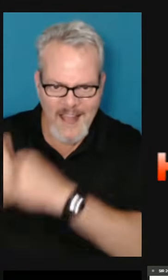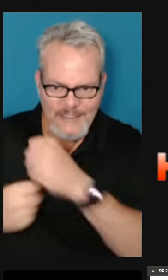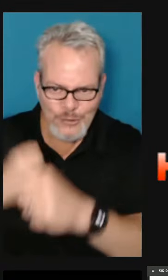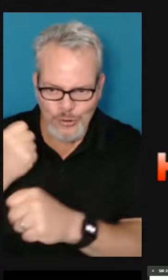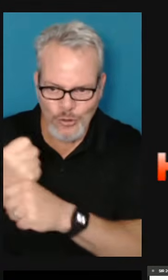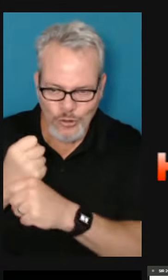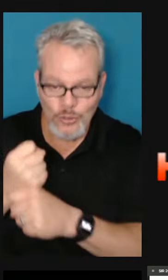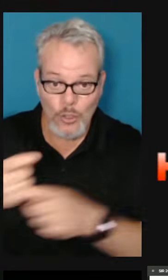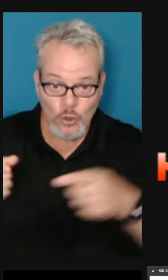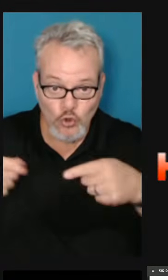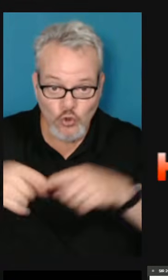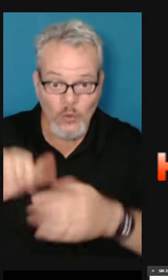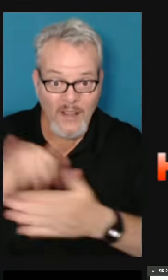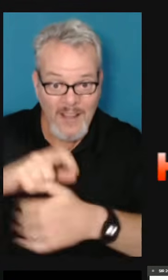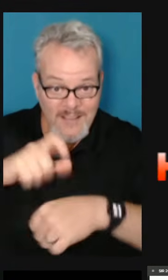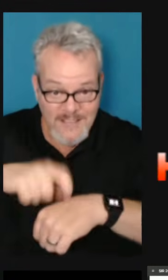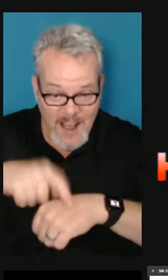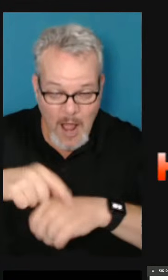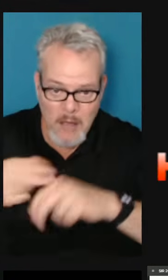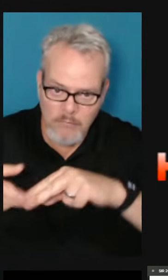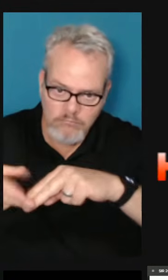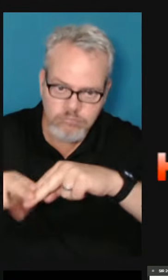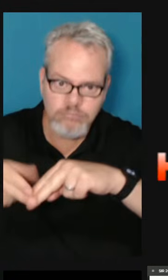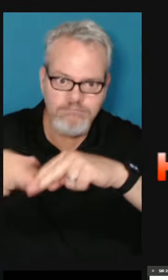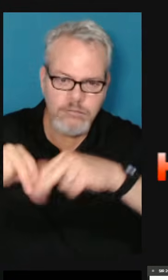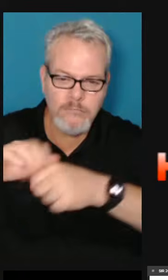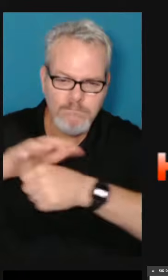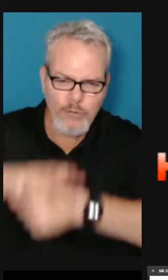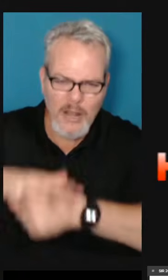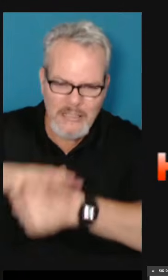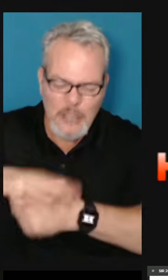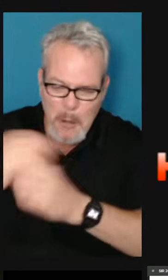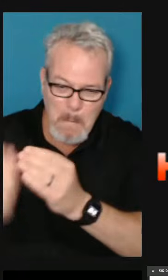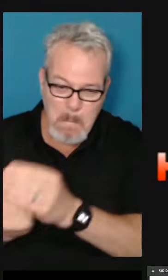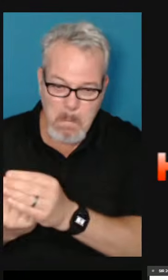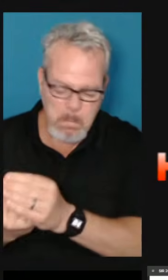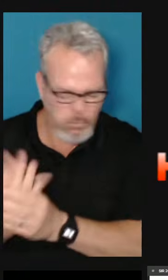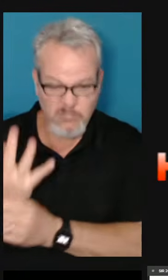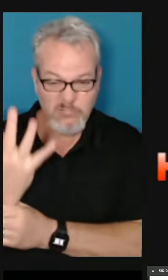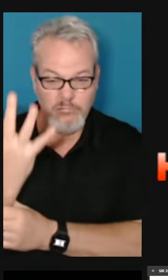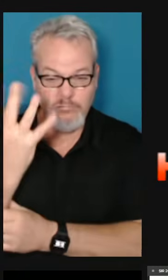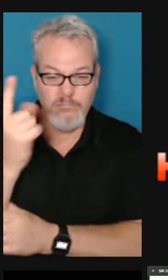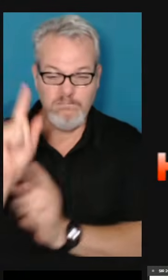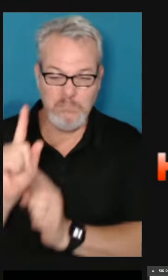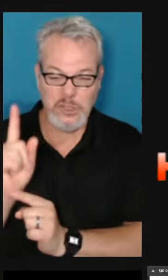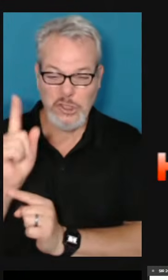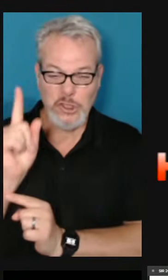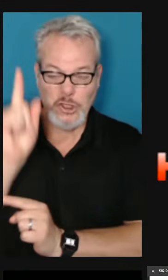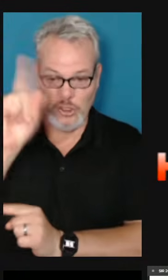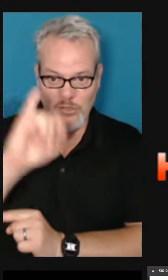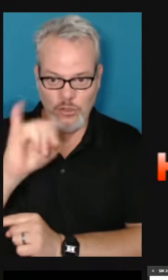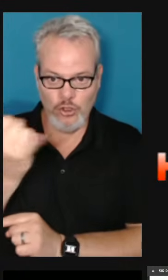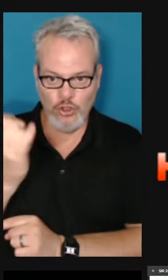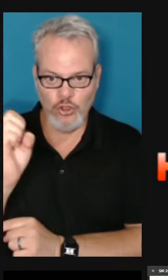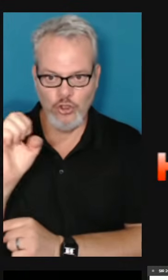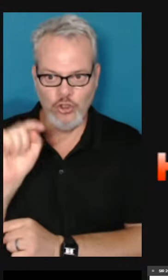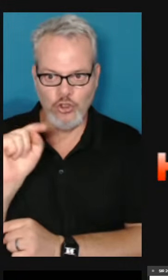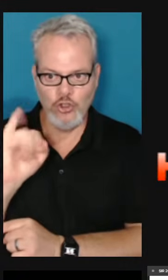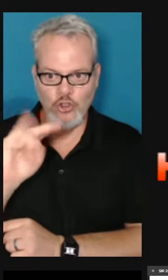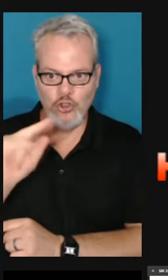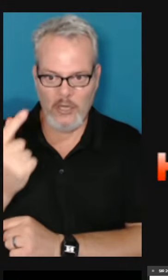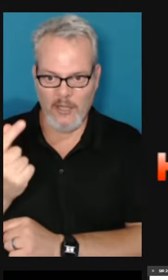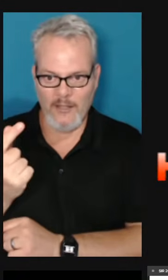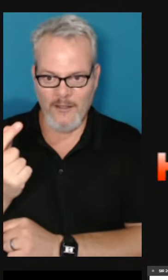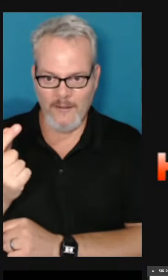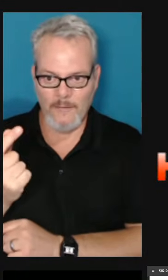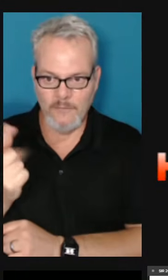jetting behavior, right? So here we are, we had earthquakes last week. We're wondering can things change? We start seeing